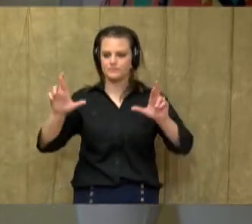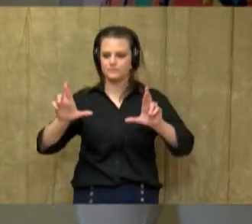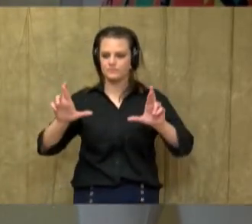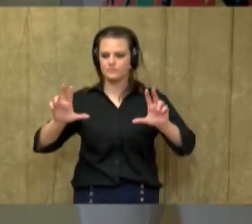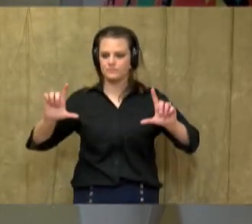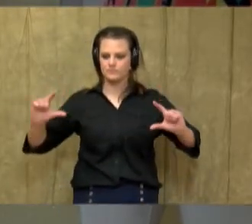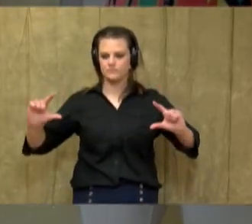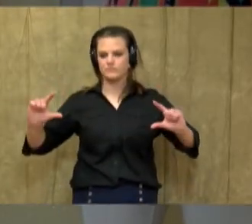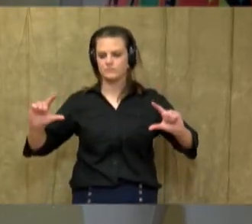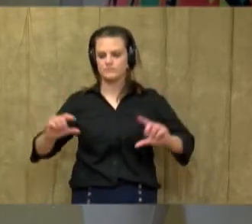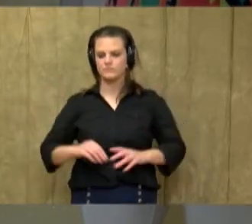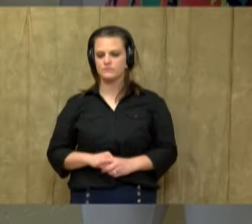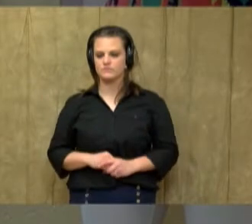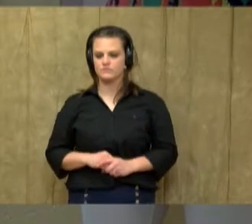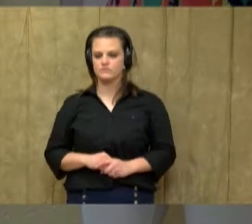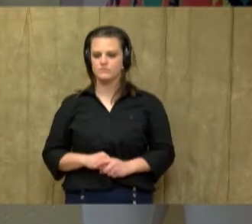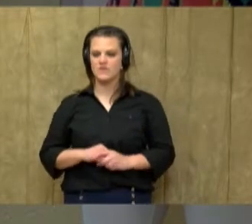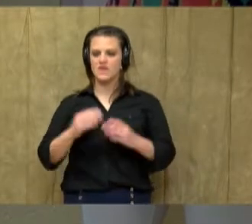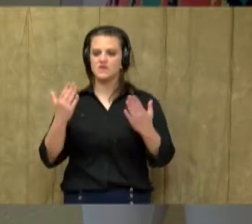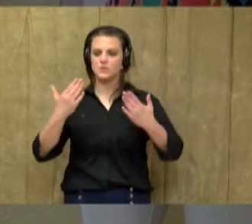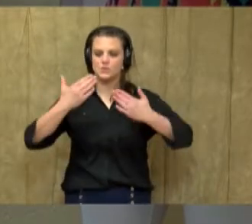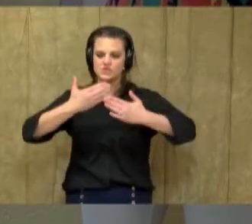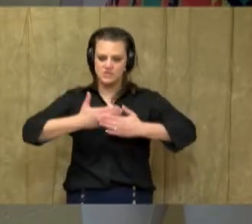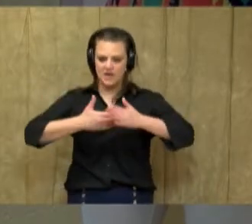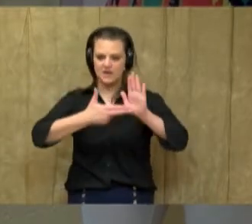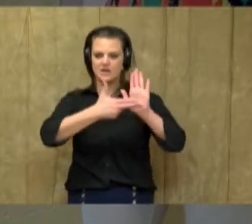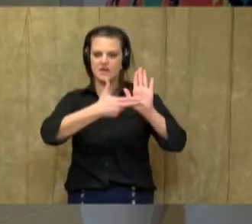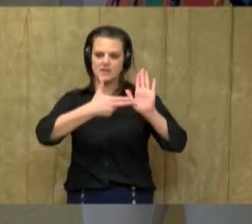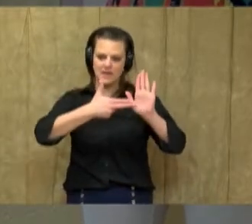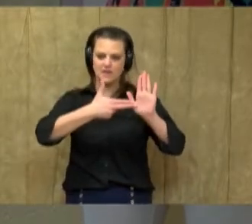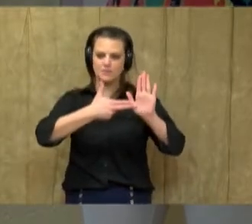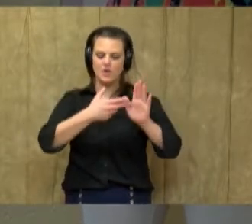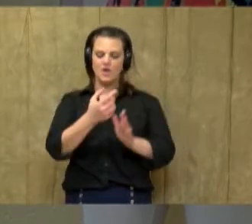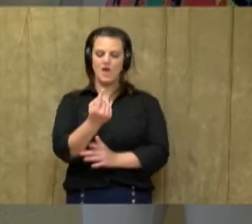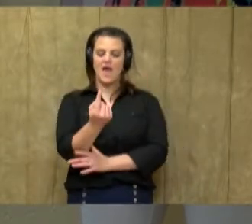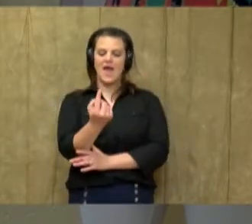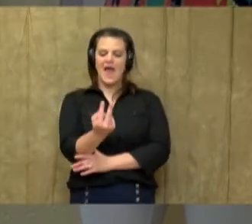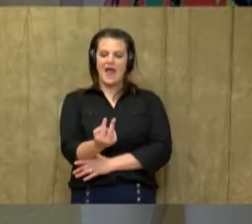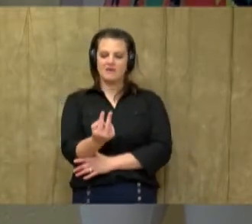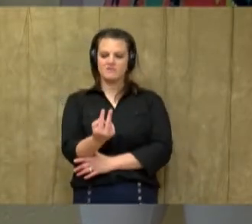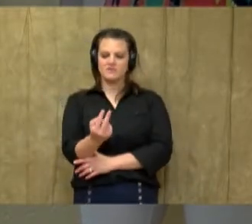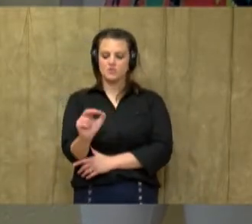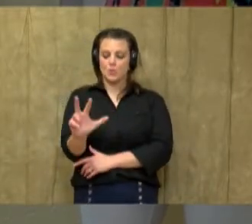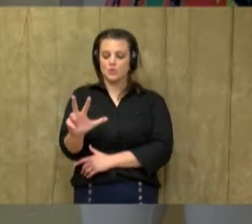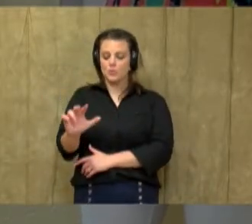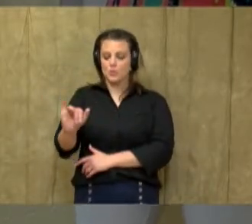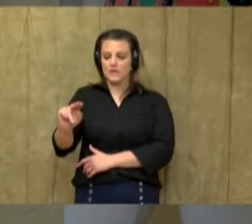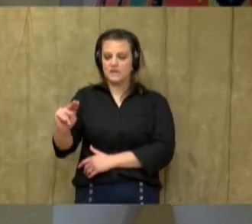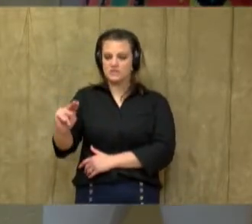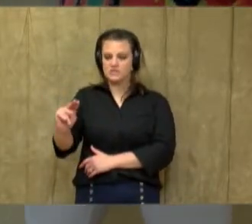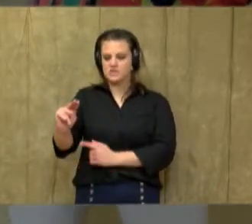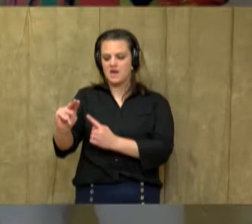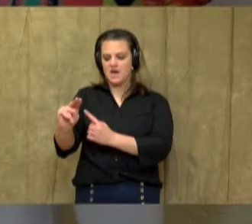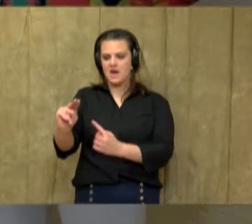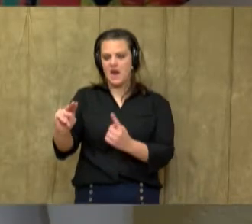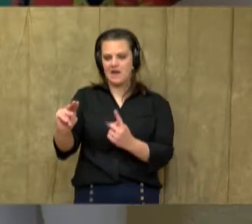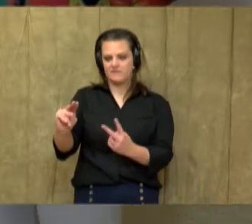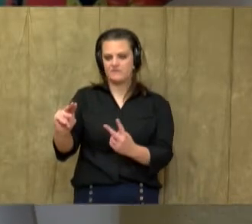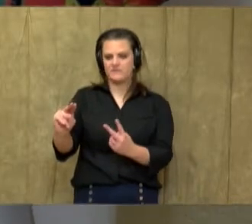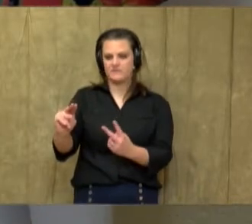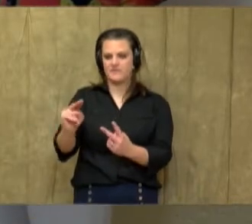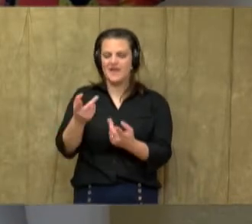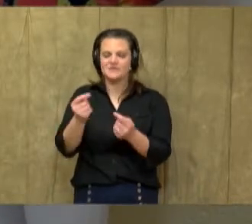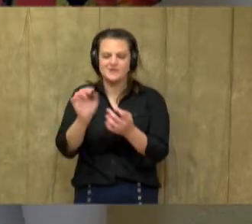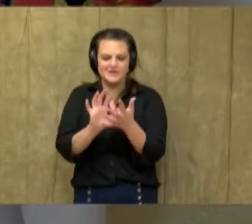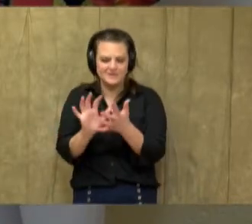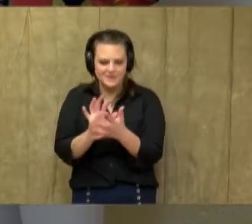ruler. It says to shade and label half of a 3-inch section. Now, I tried to